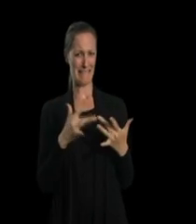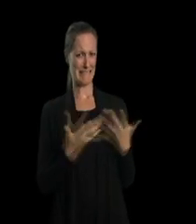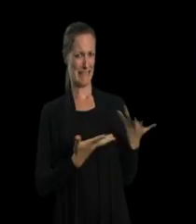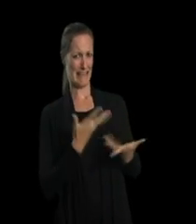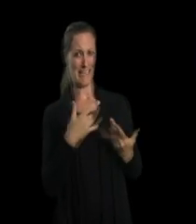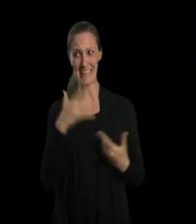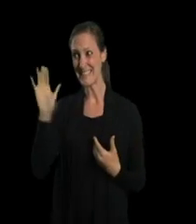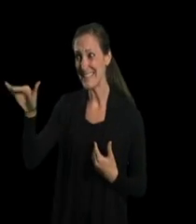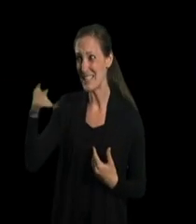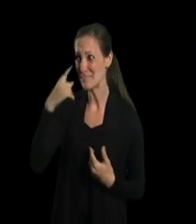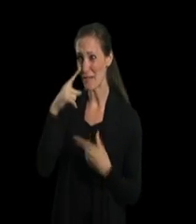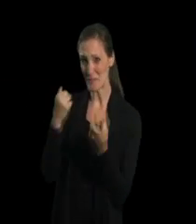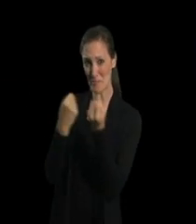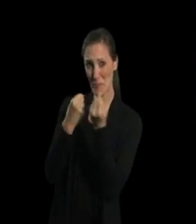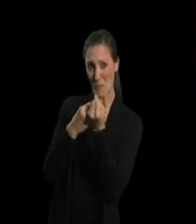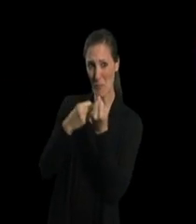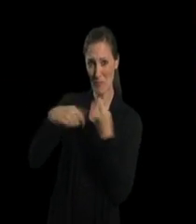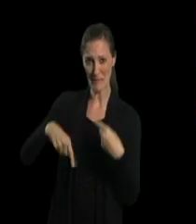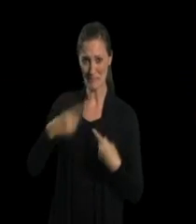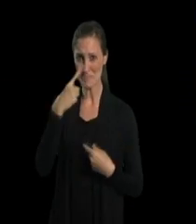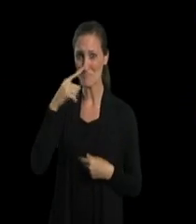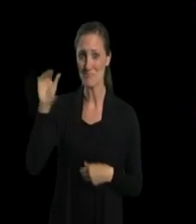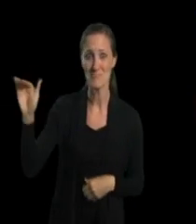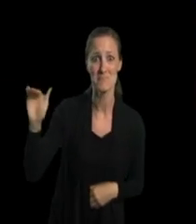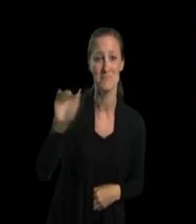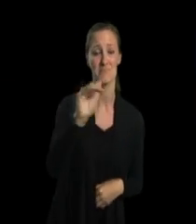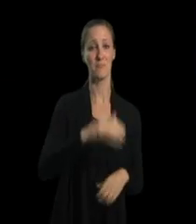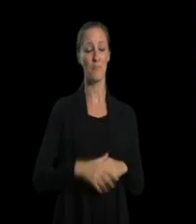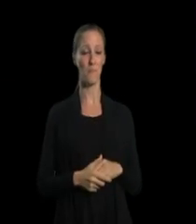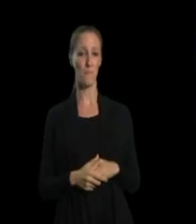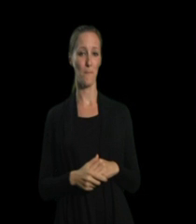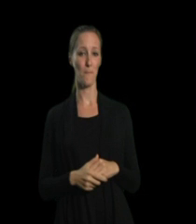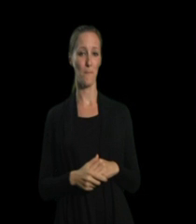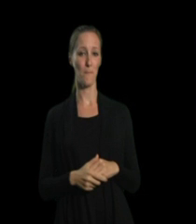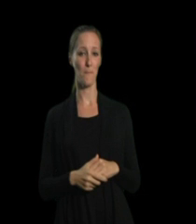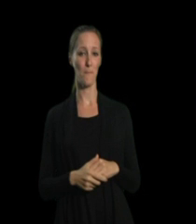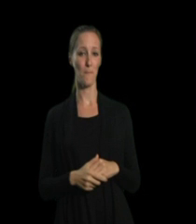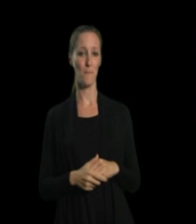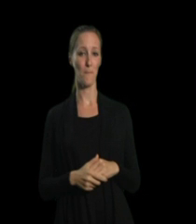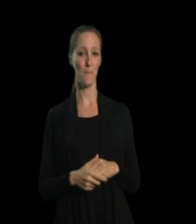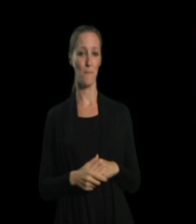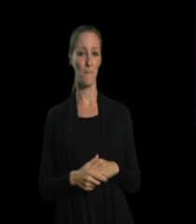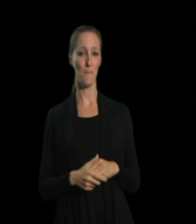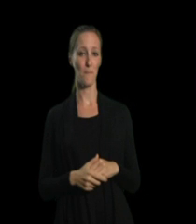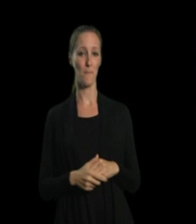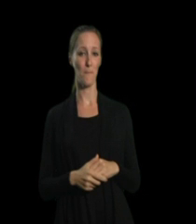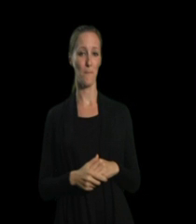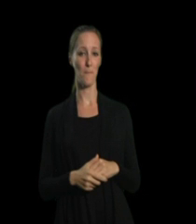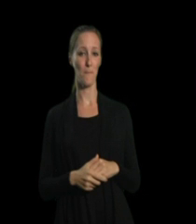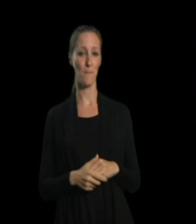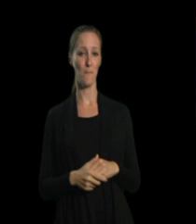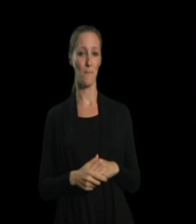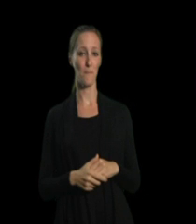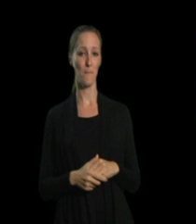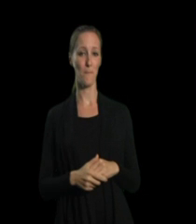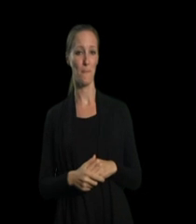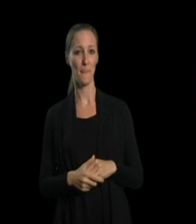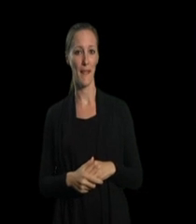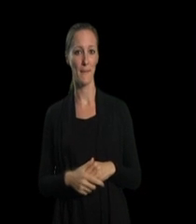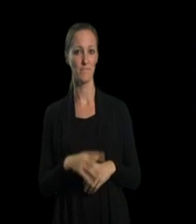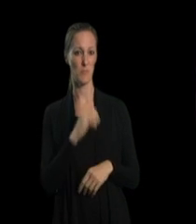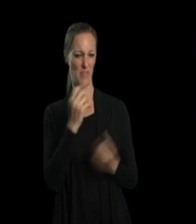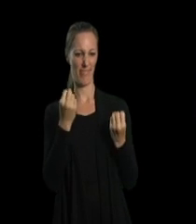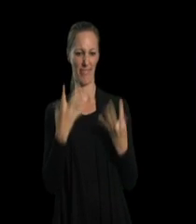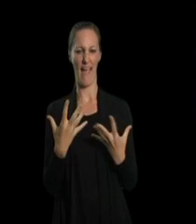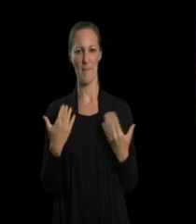had to contact a lot of folks to say, will you support this? A woman at a protest carries a sign that reads human rights.